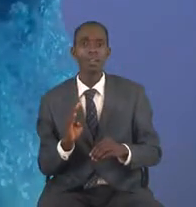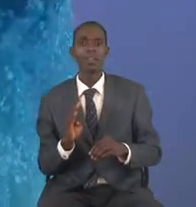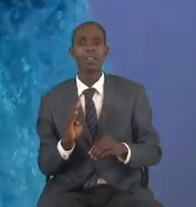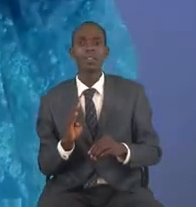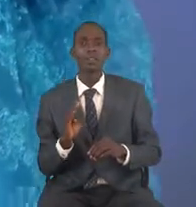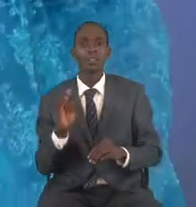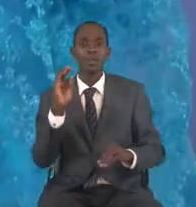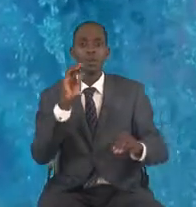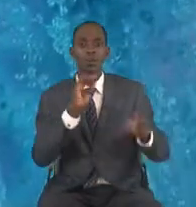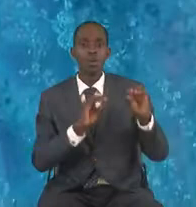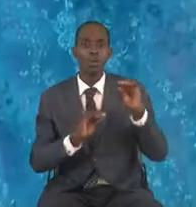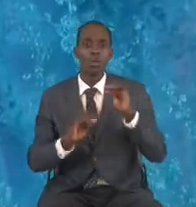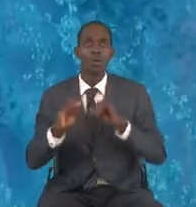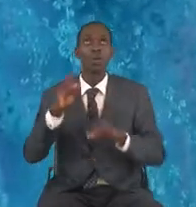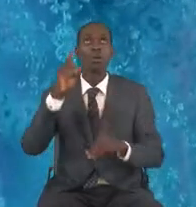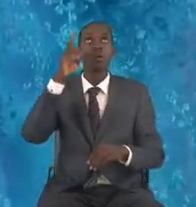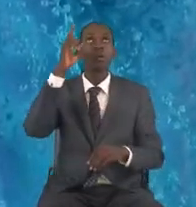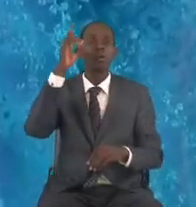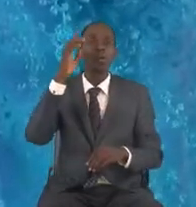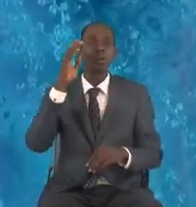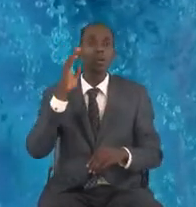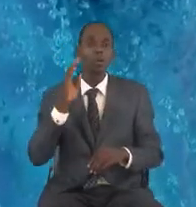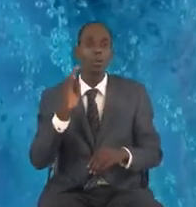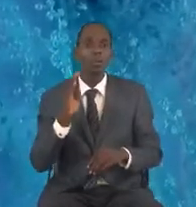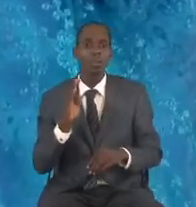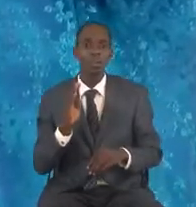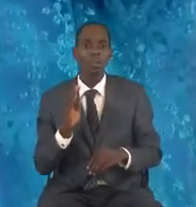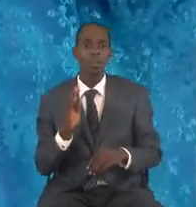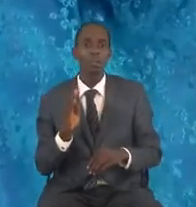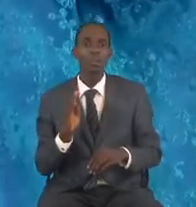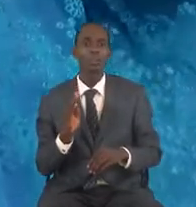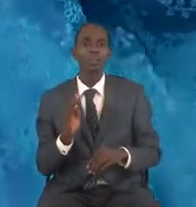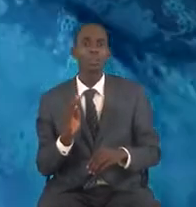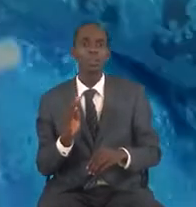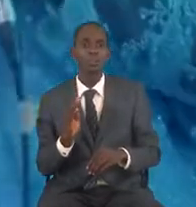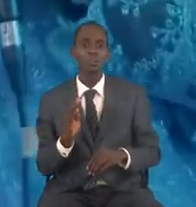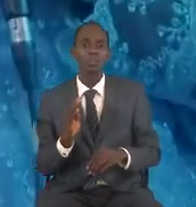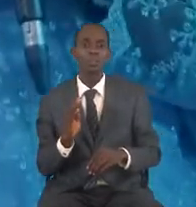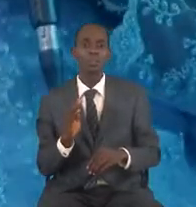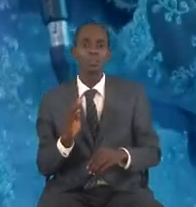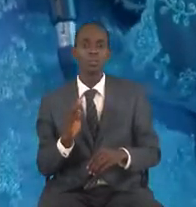God, oh God,